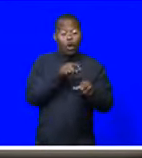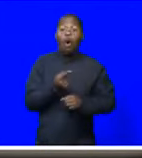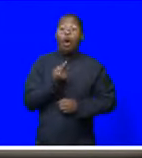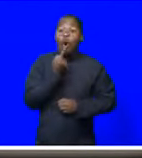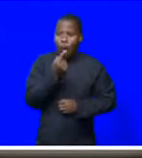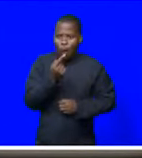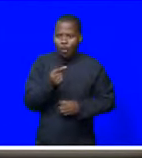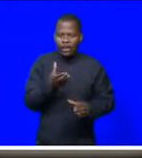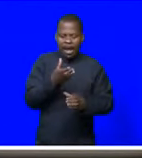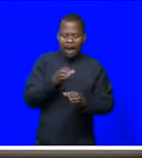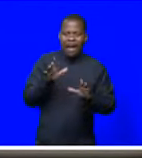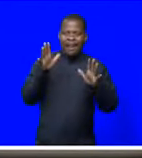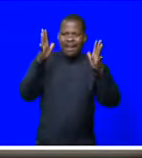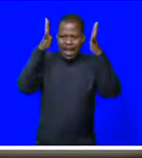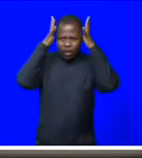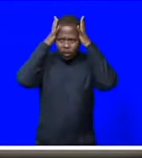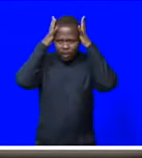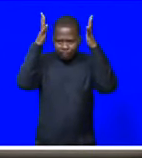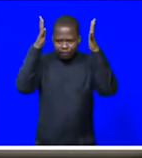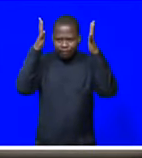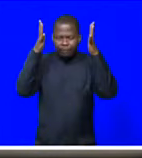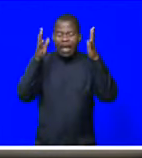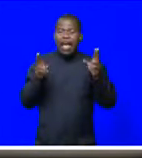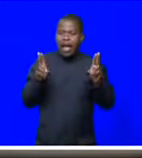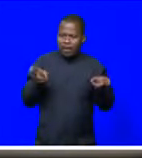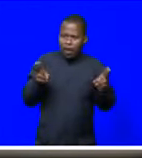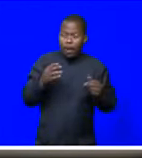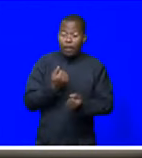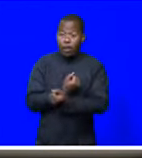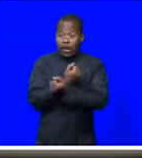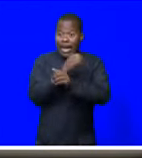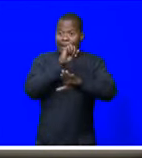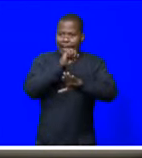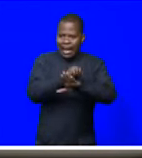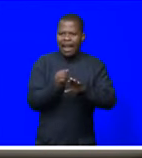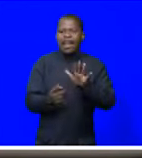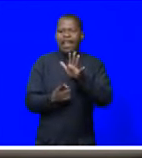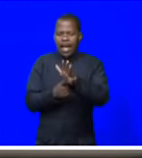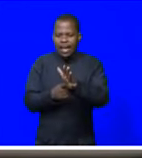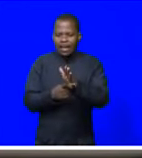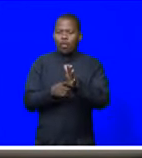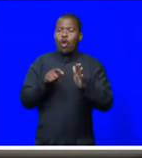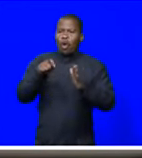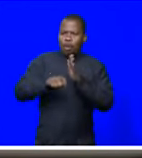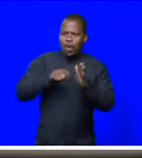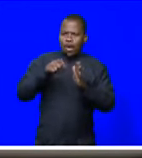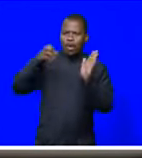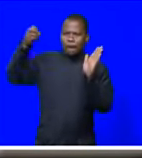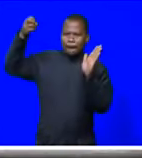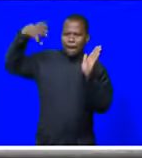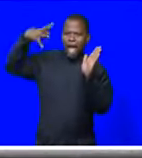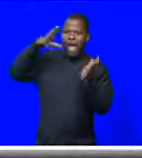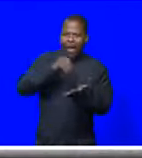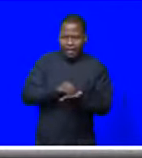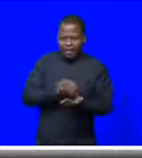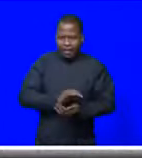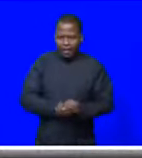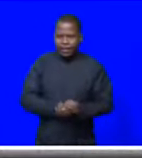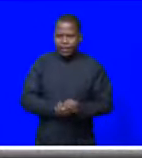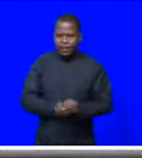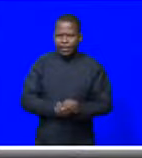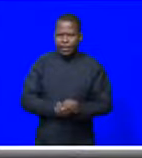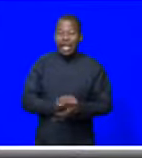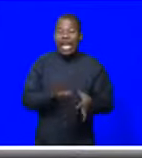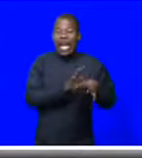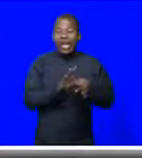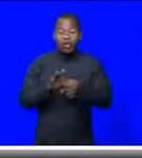Affairs, Moses Vilakati, says the country has made a commitment to ensure that there is less carbon emissions. The Confederation